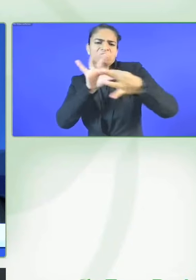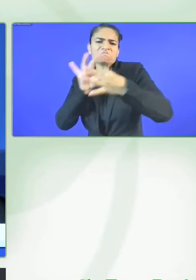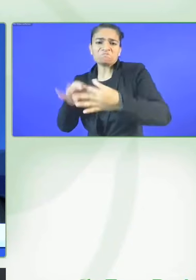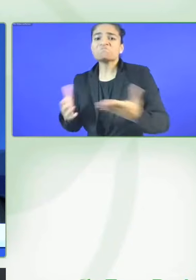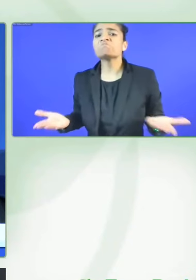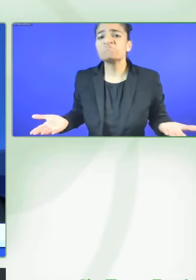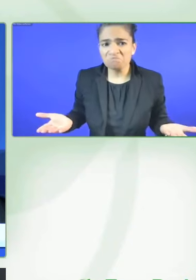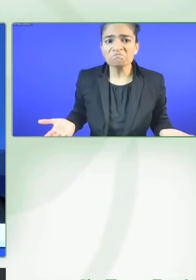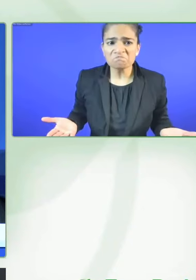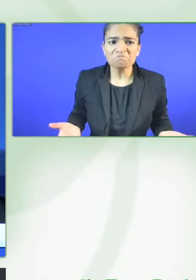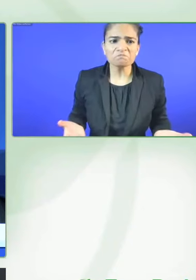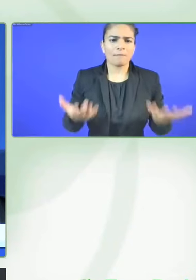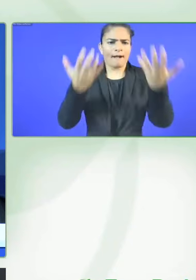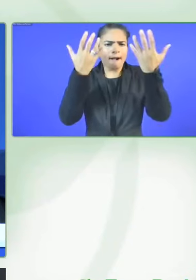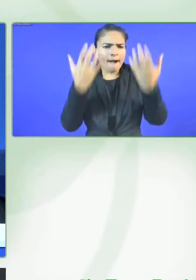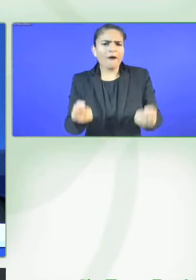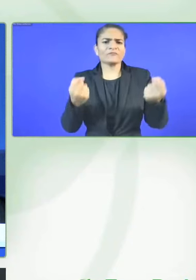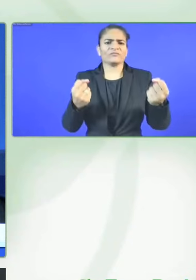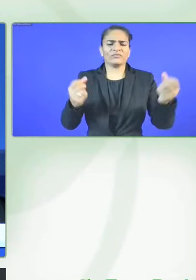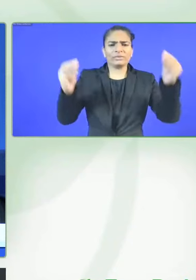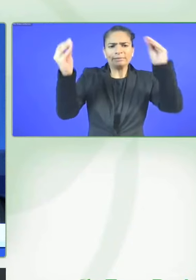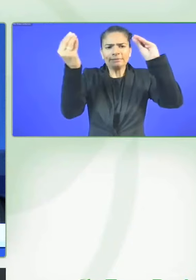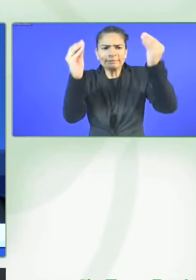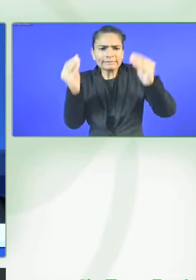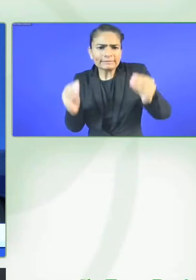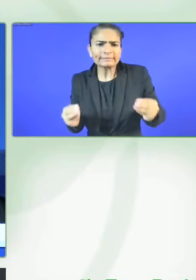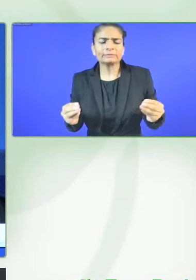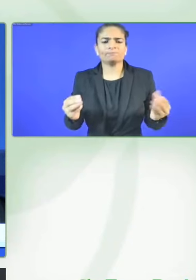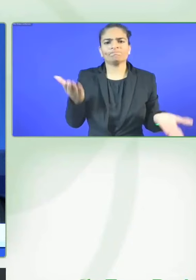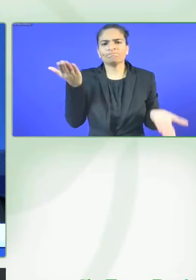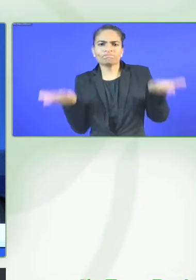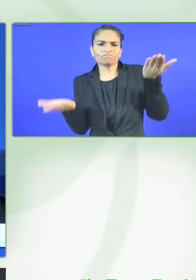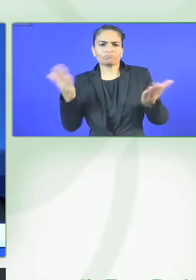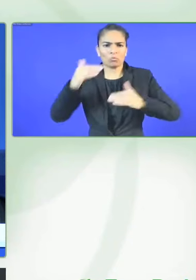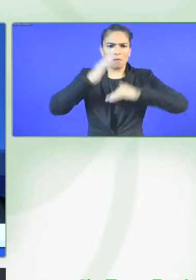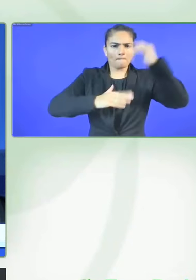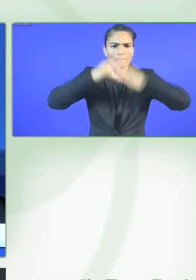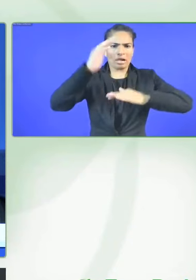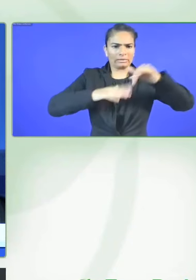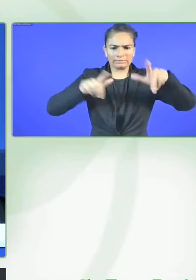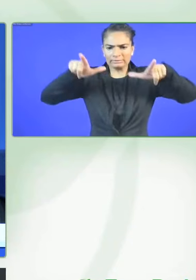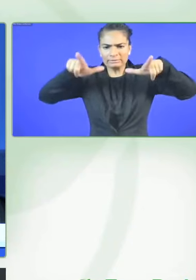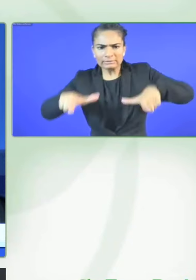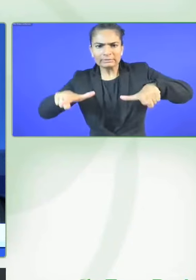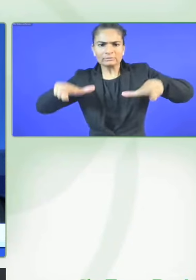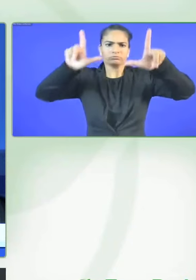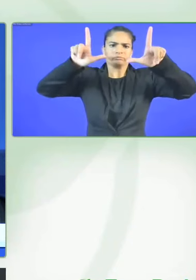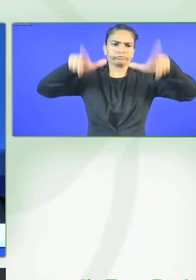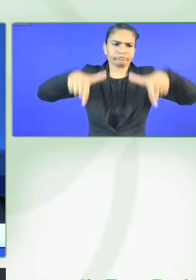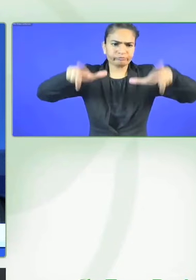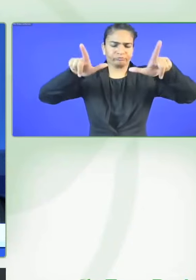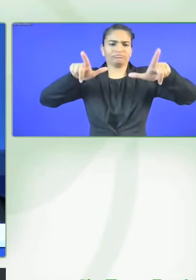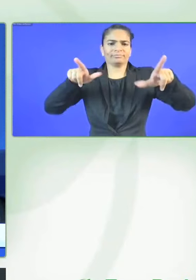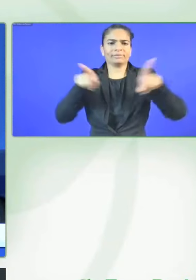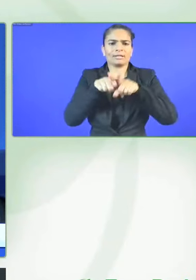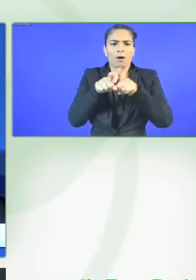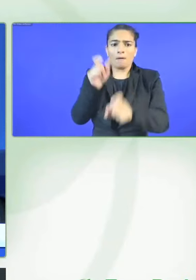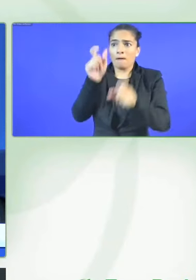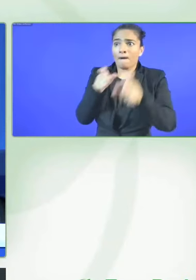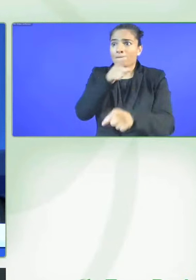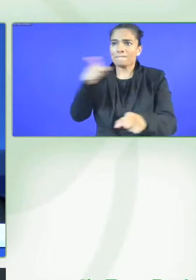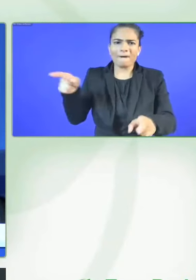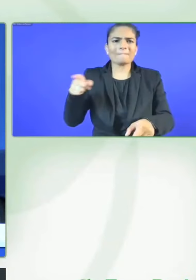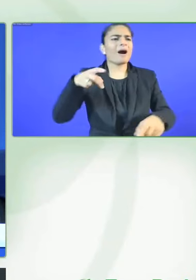requirements. In Europe, in towns, in cities, in public spaces, building, in access to the